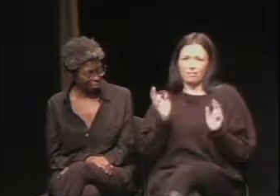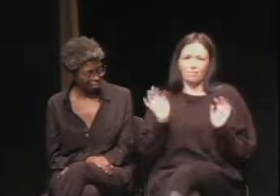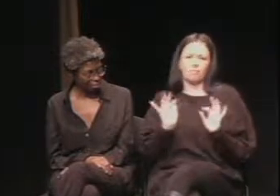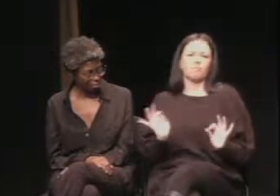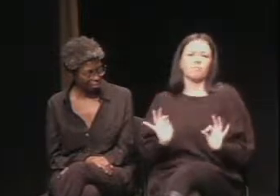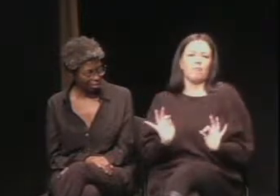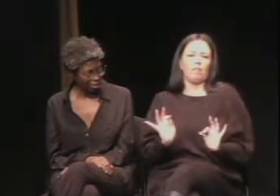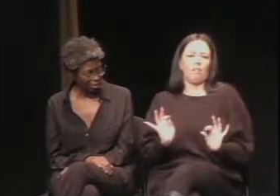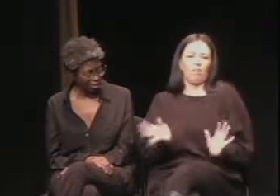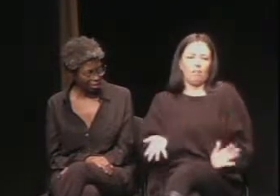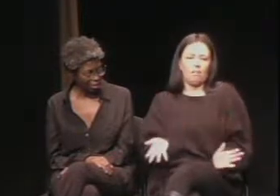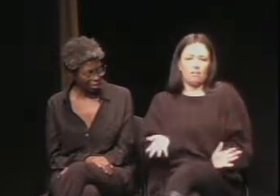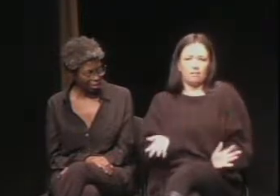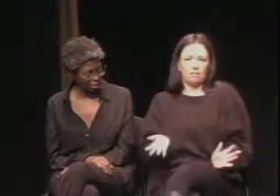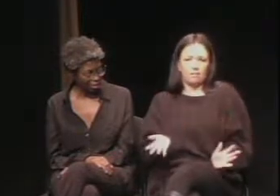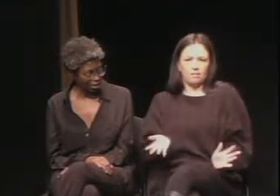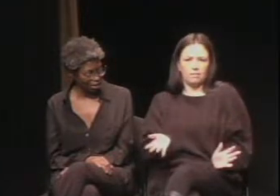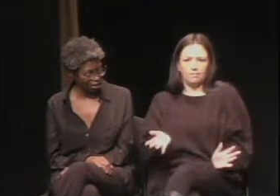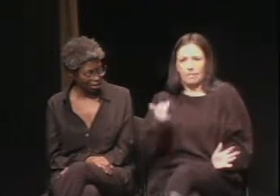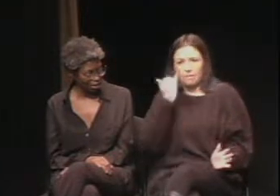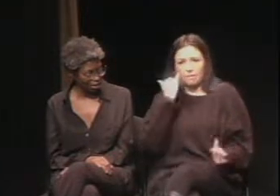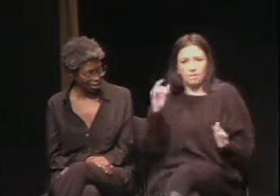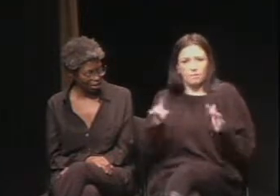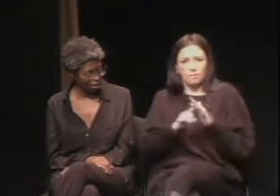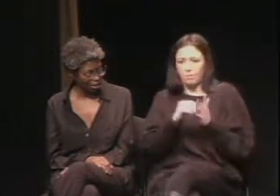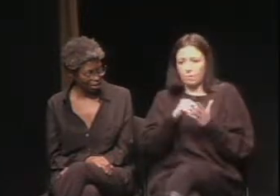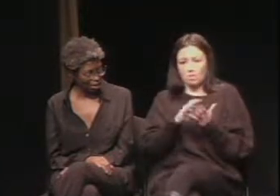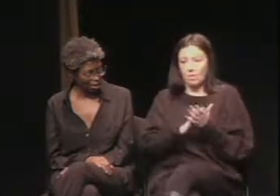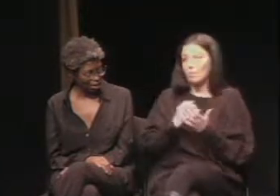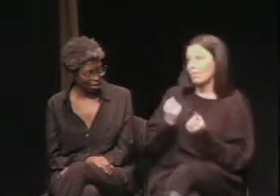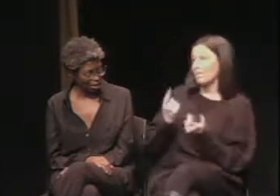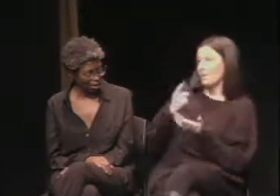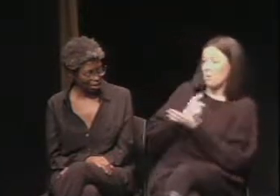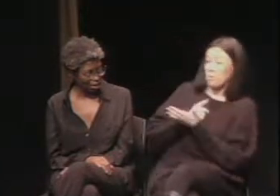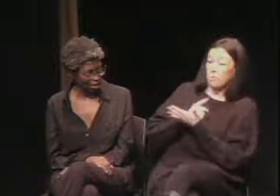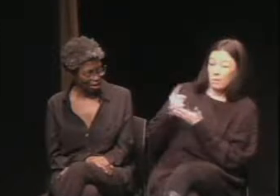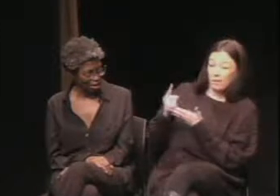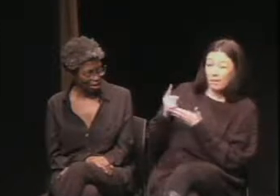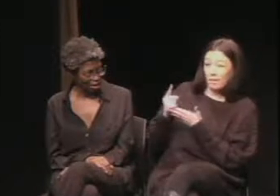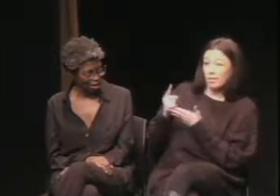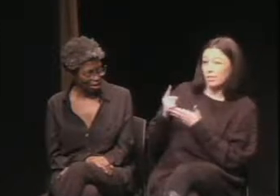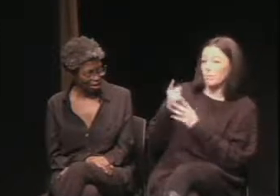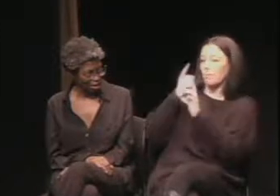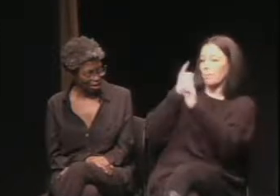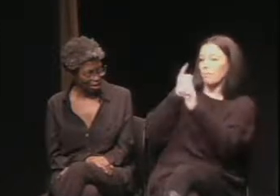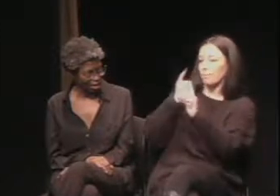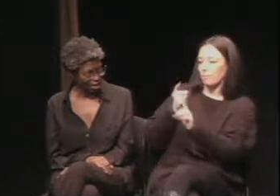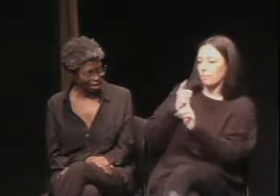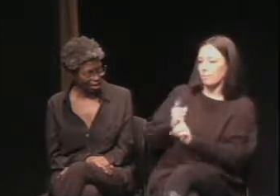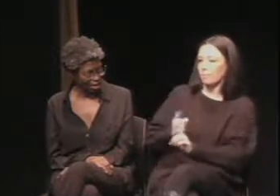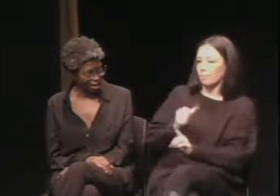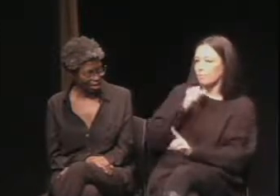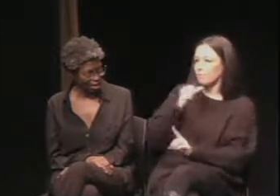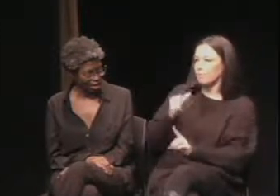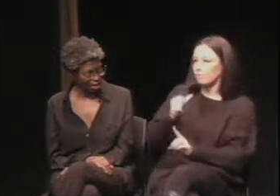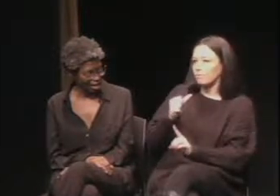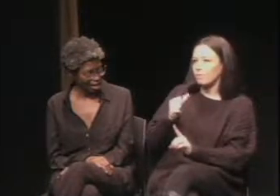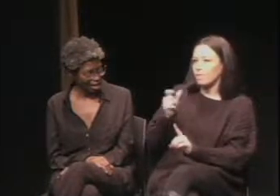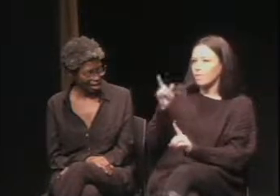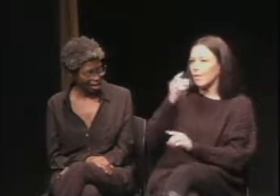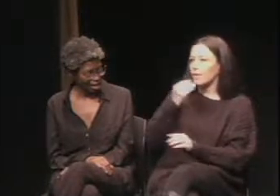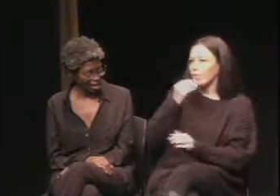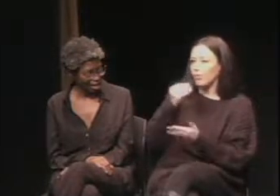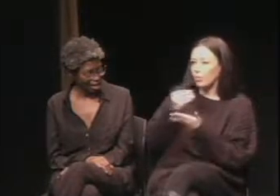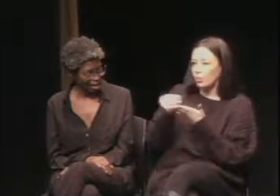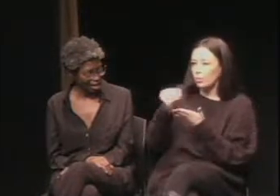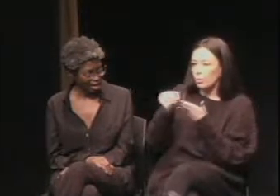like if it comes up, write it down. So I spent like a week and just bullets, you know, like grocery store with grandma, like